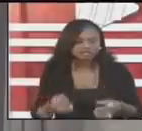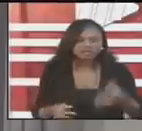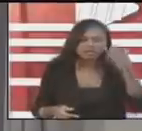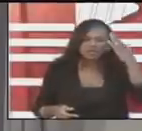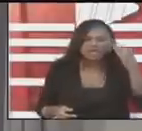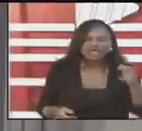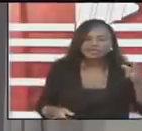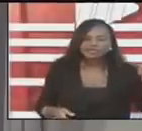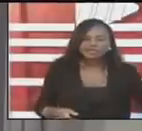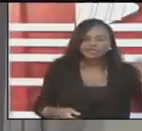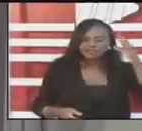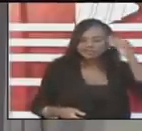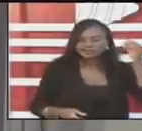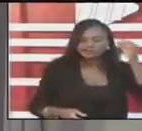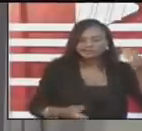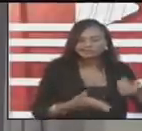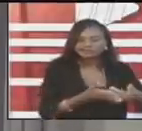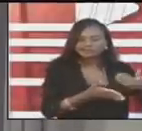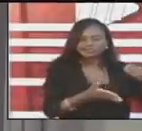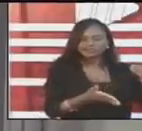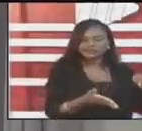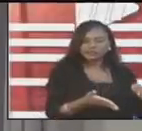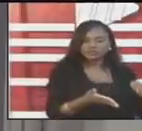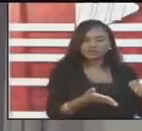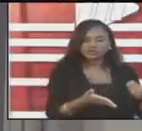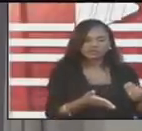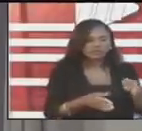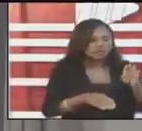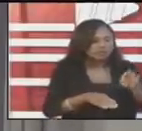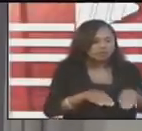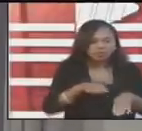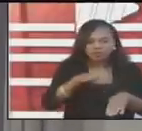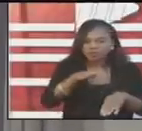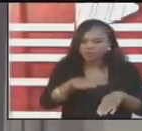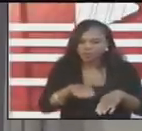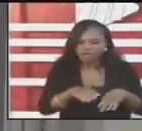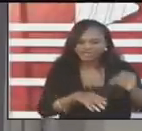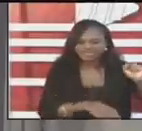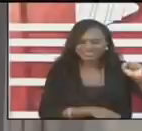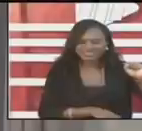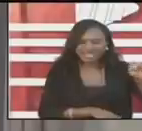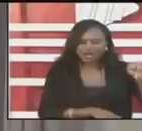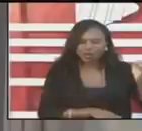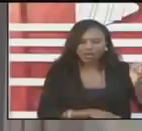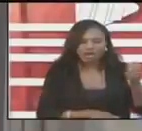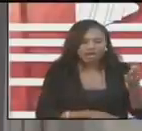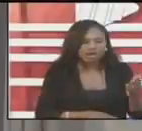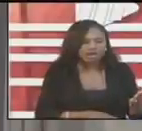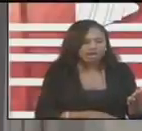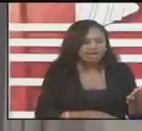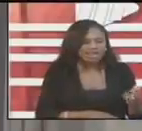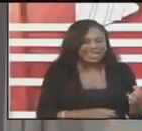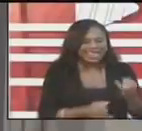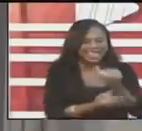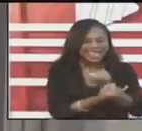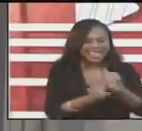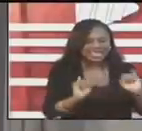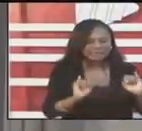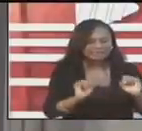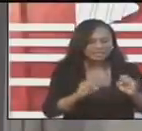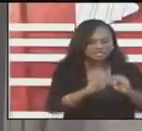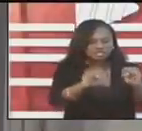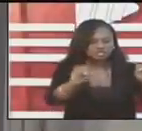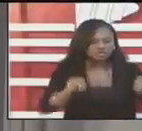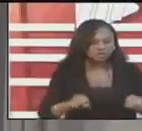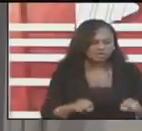as I said at an earlier press conference, walking in the Kwesi in Sawa, Independence Square, and people